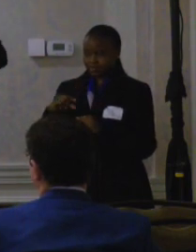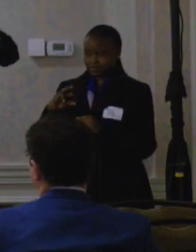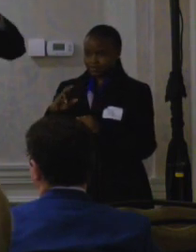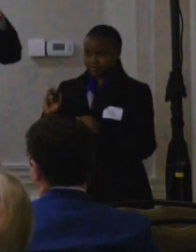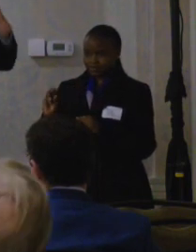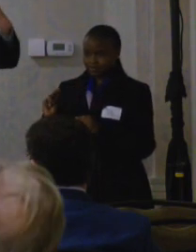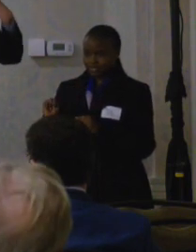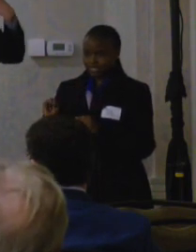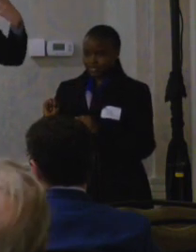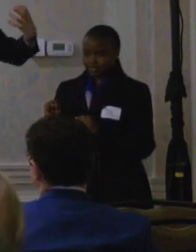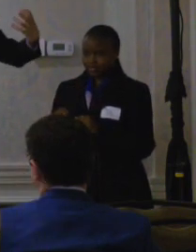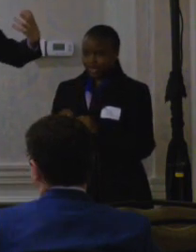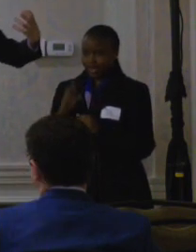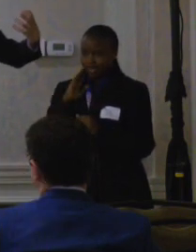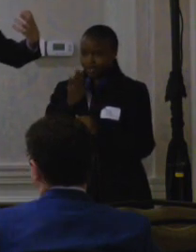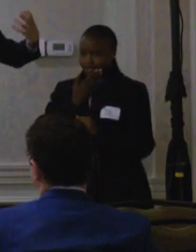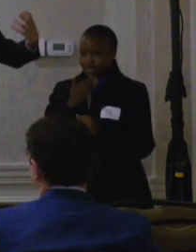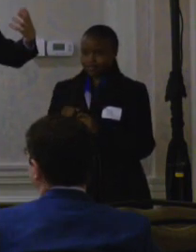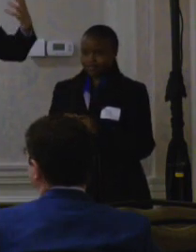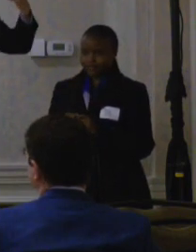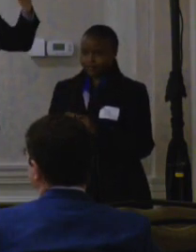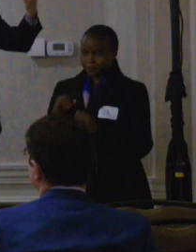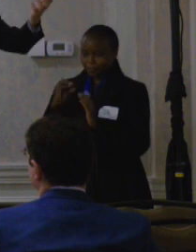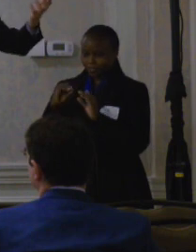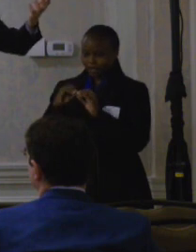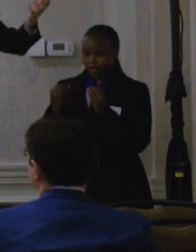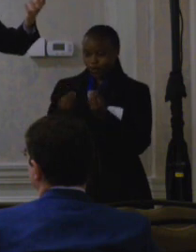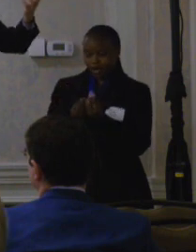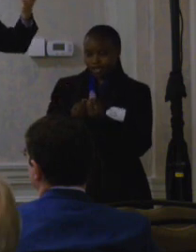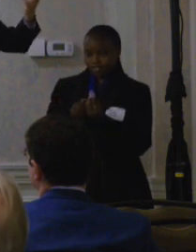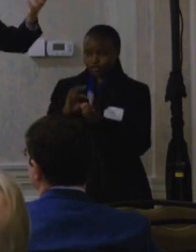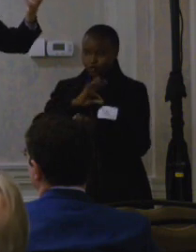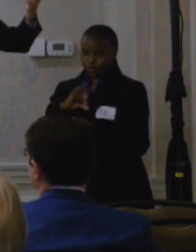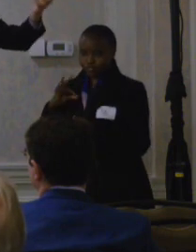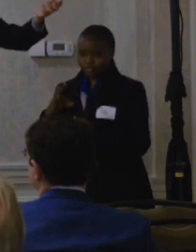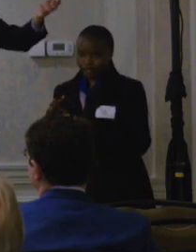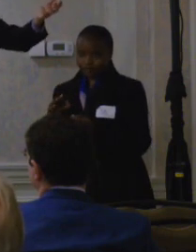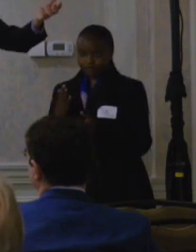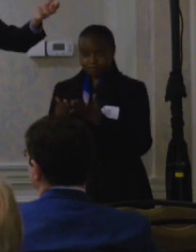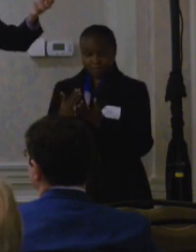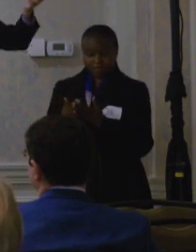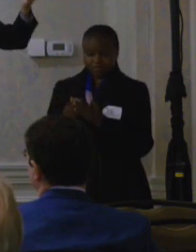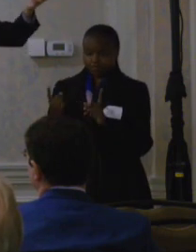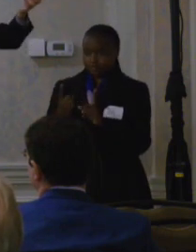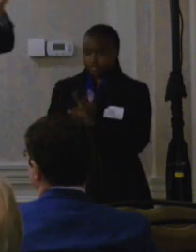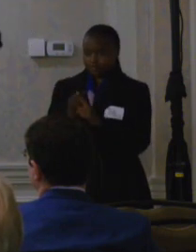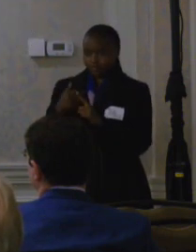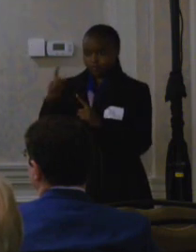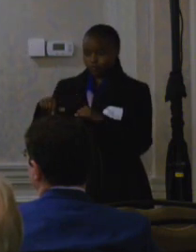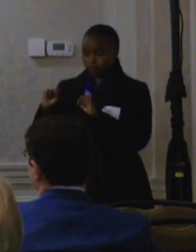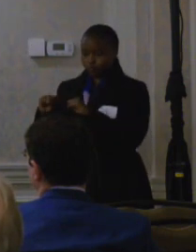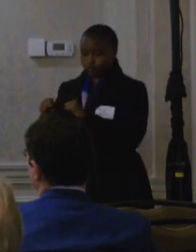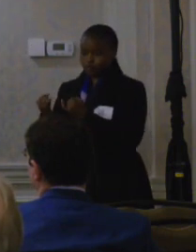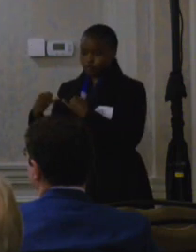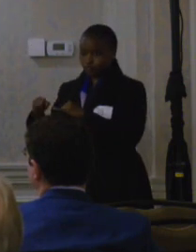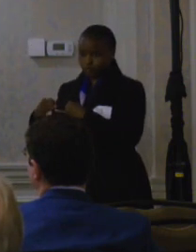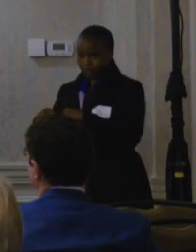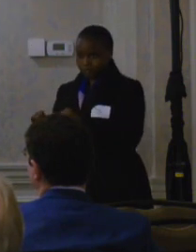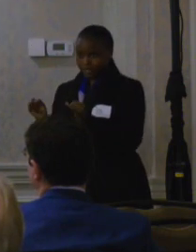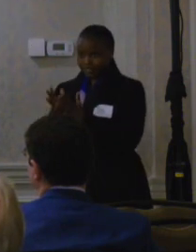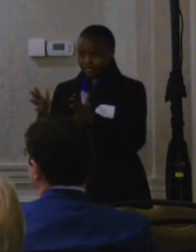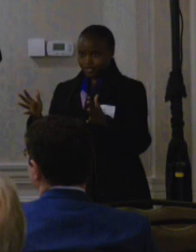with a motivated non-government organization staff may be very different, and in most cases is very different from what's possible to implement at